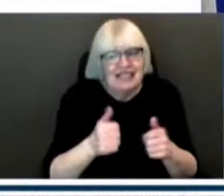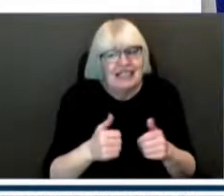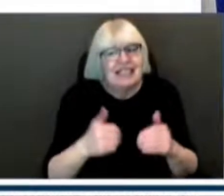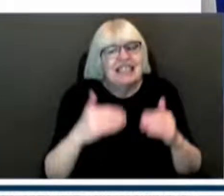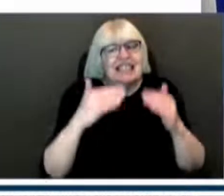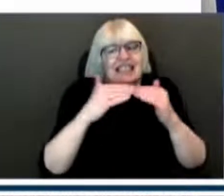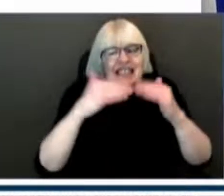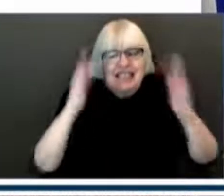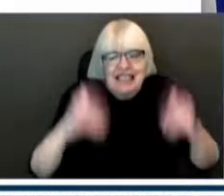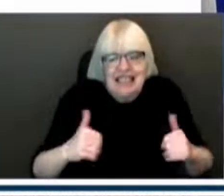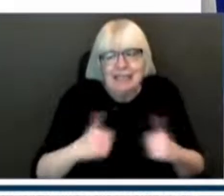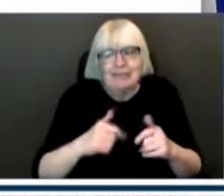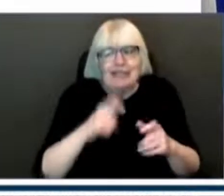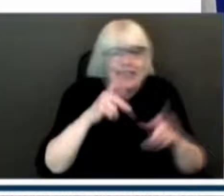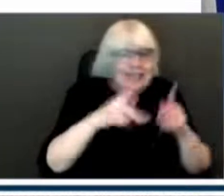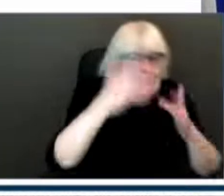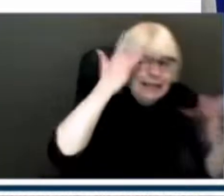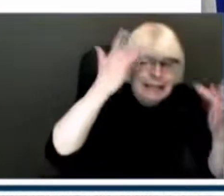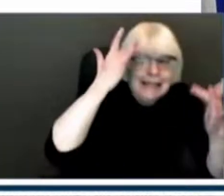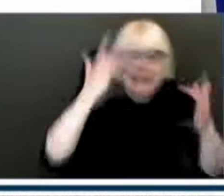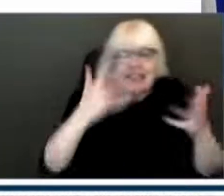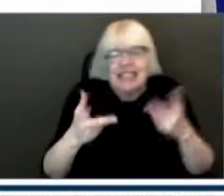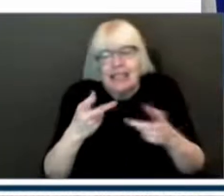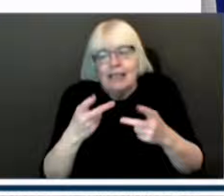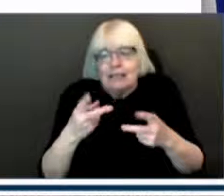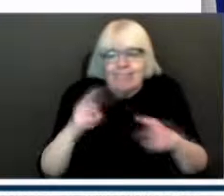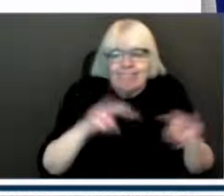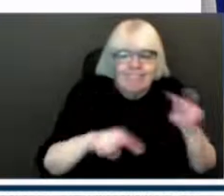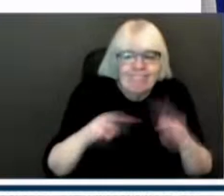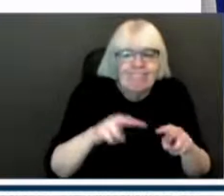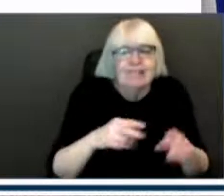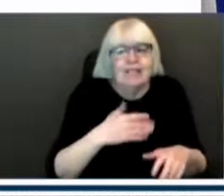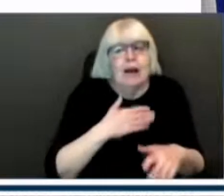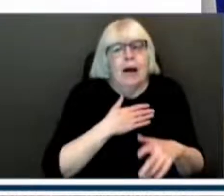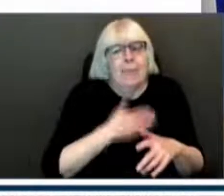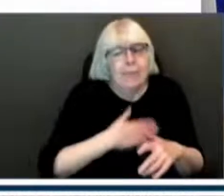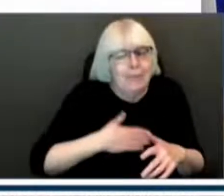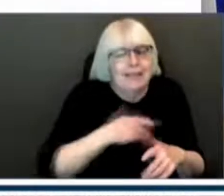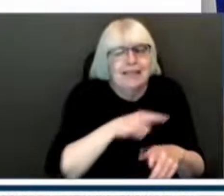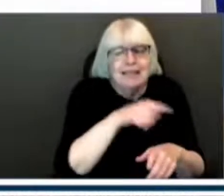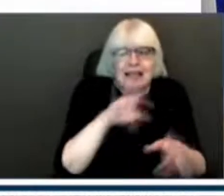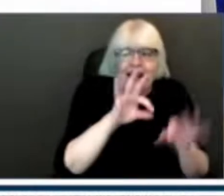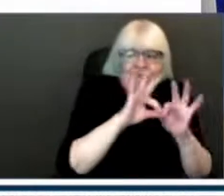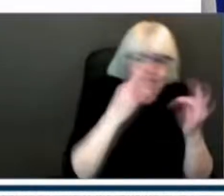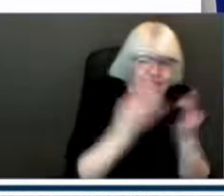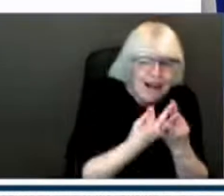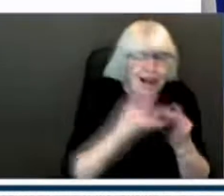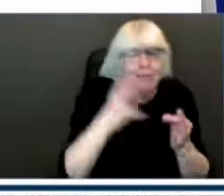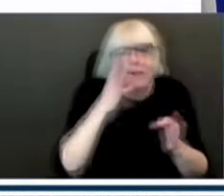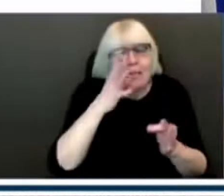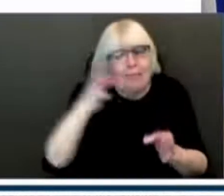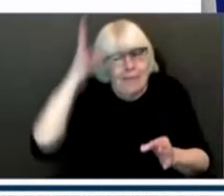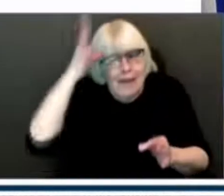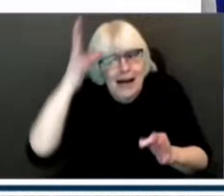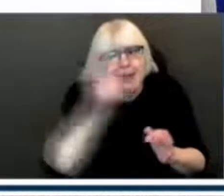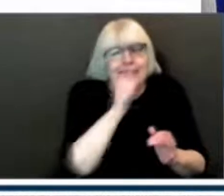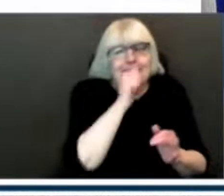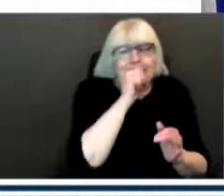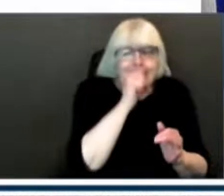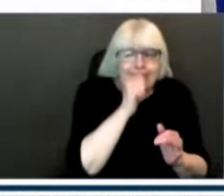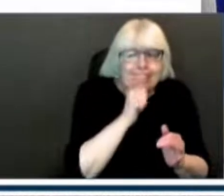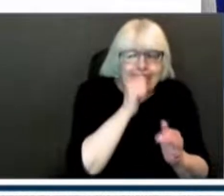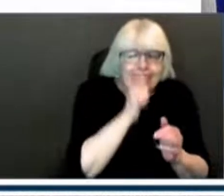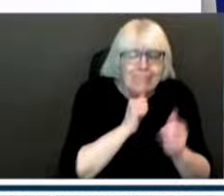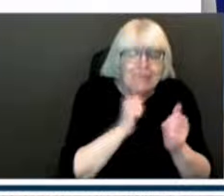people, parents and family members and caregivers to please bear with the teachers and educators and the staff